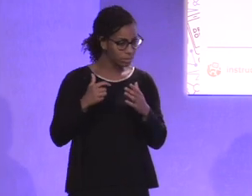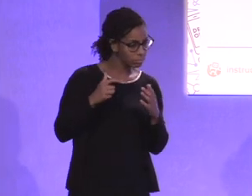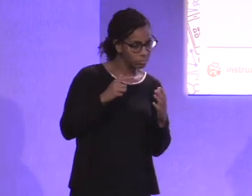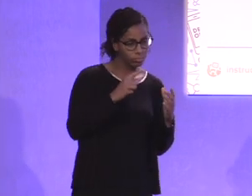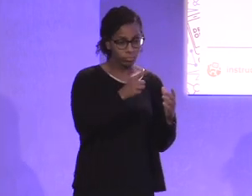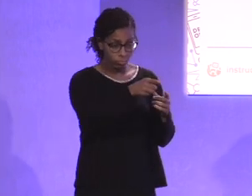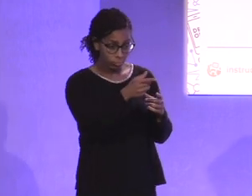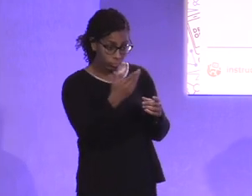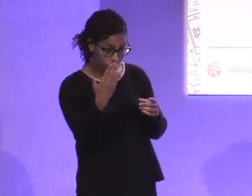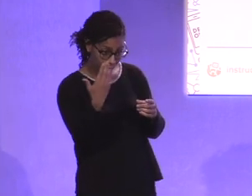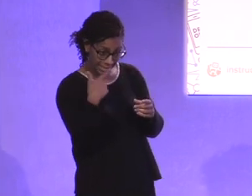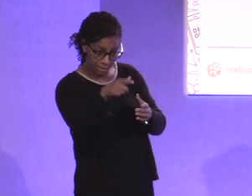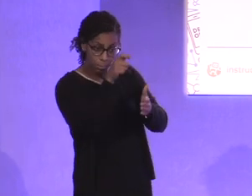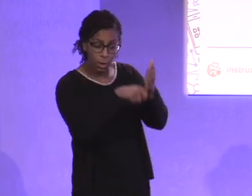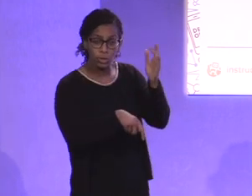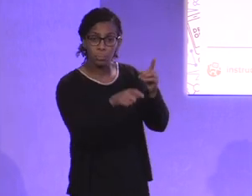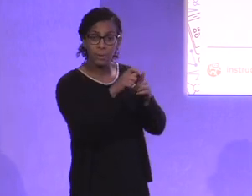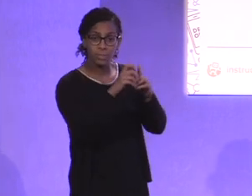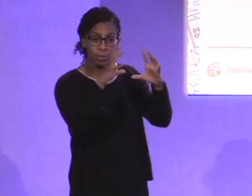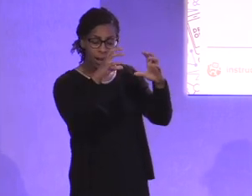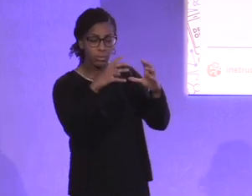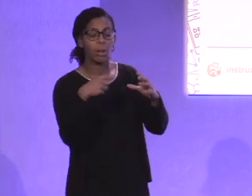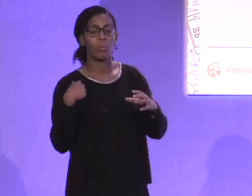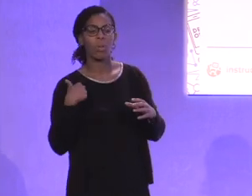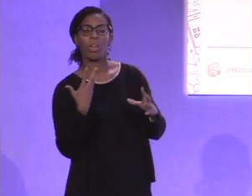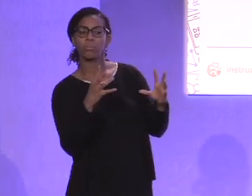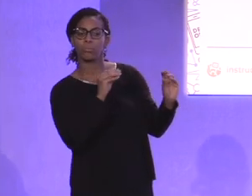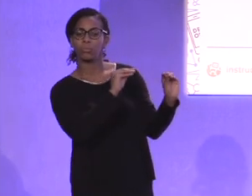Foundry various skills. So